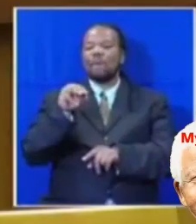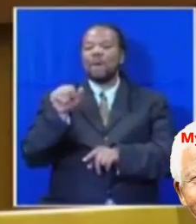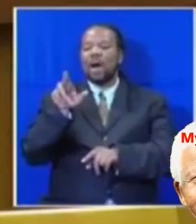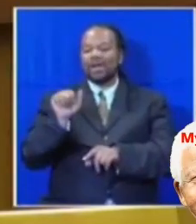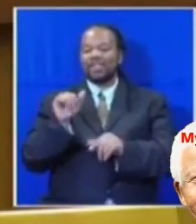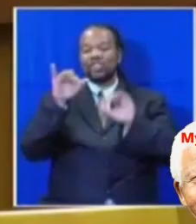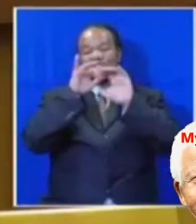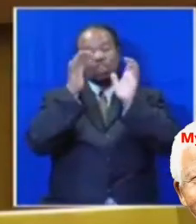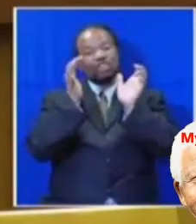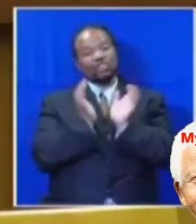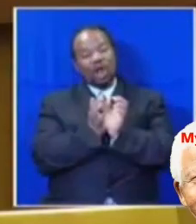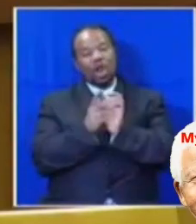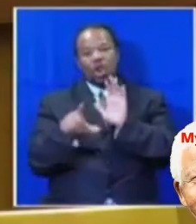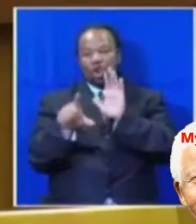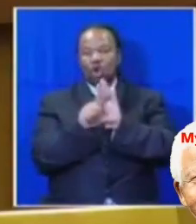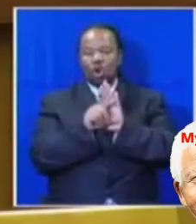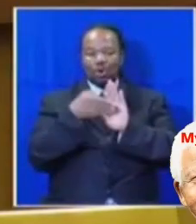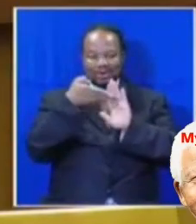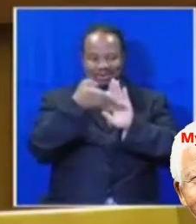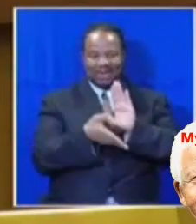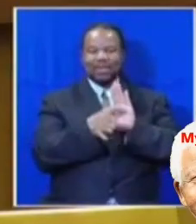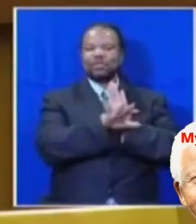international law is law in South Africa